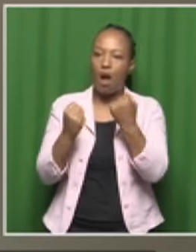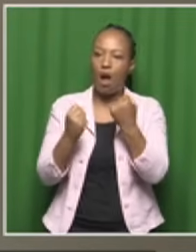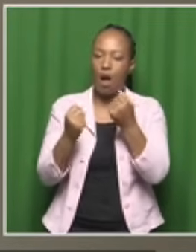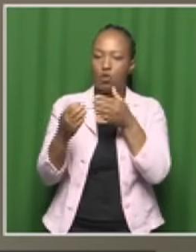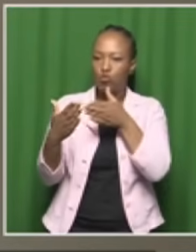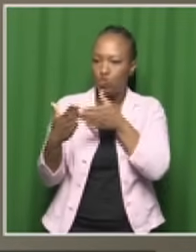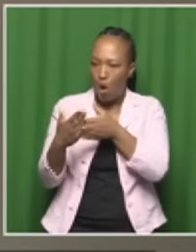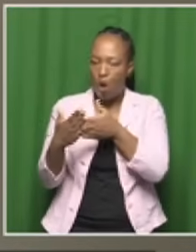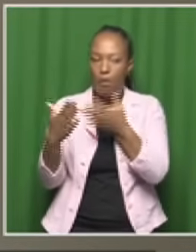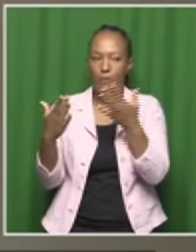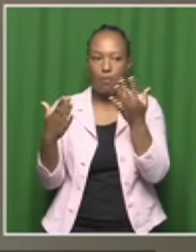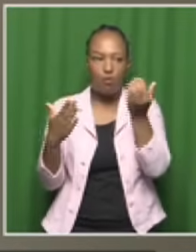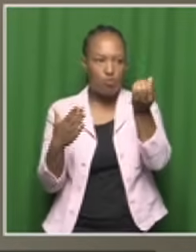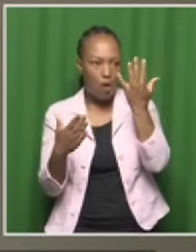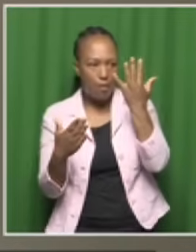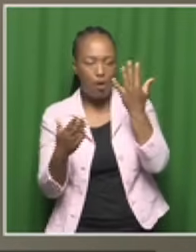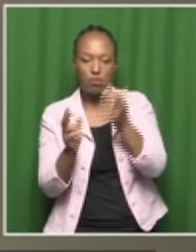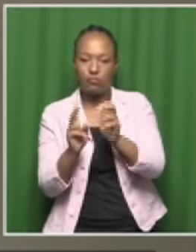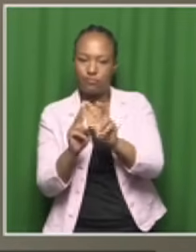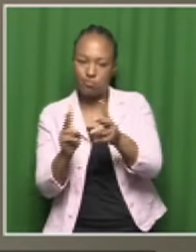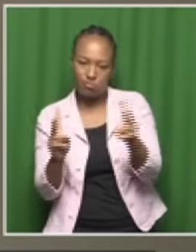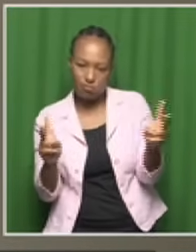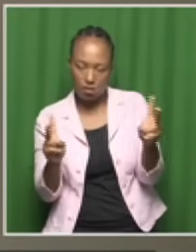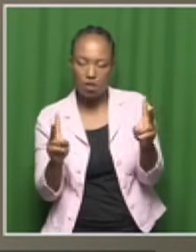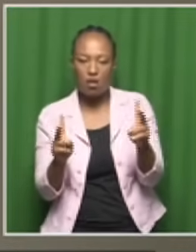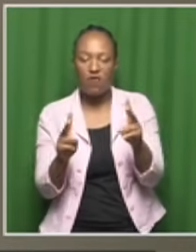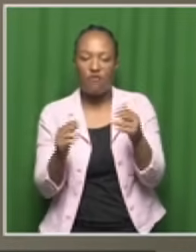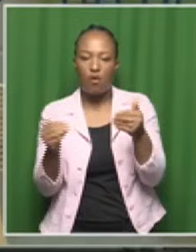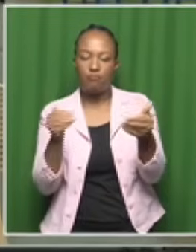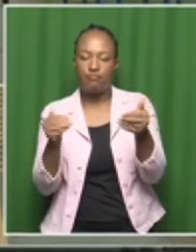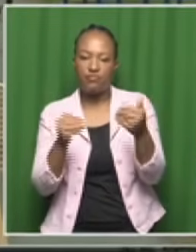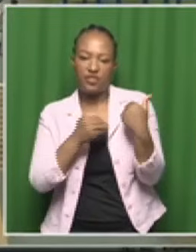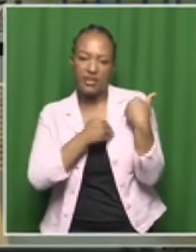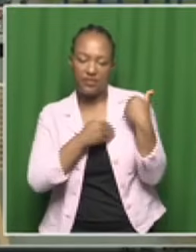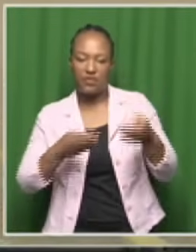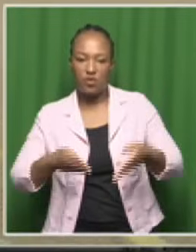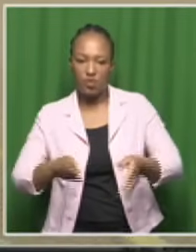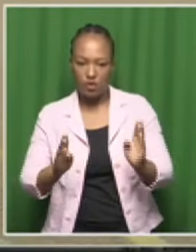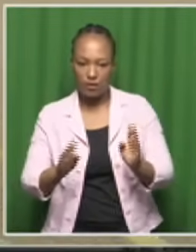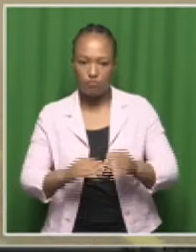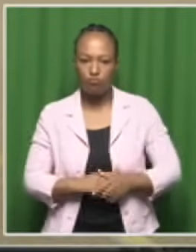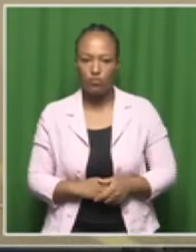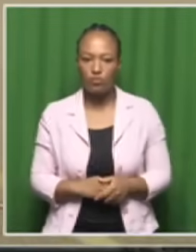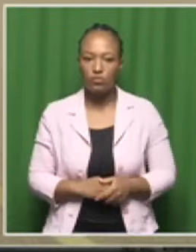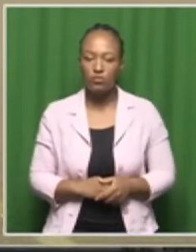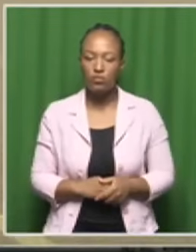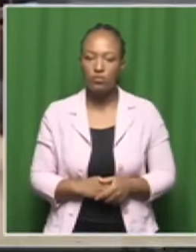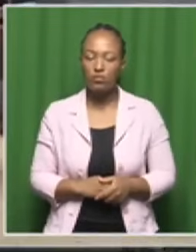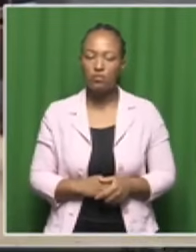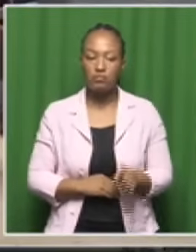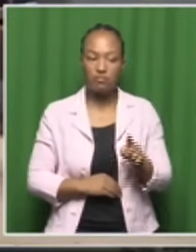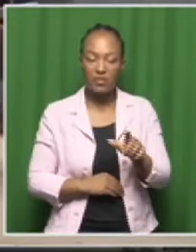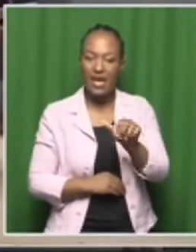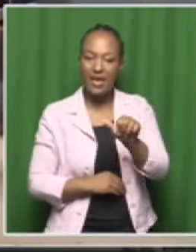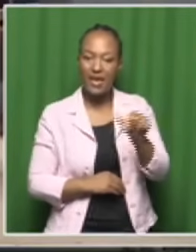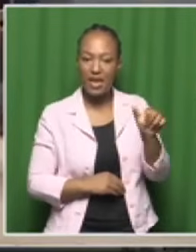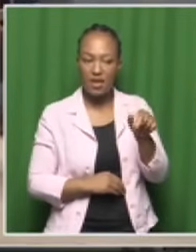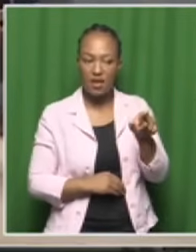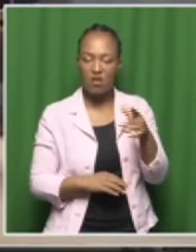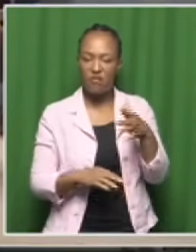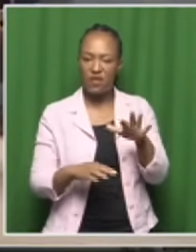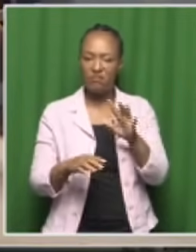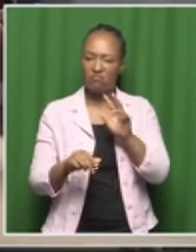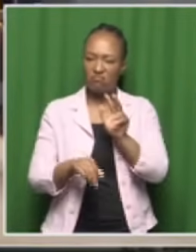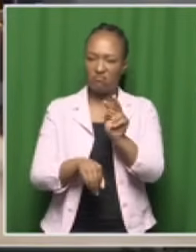be maintained in order to try curb road safety. From your vantage point as the Automobile Association, what have you observed in terms